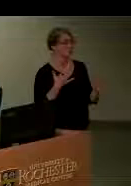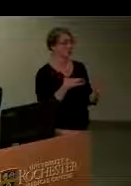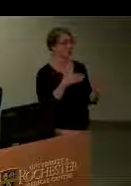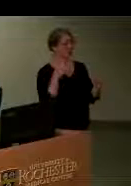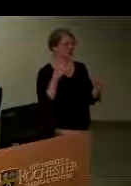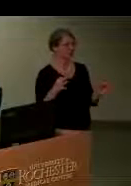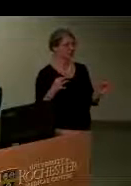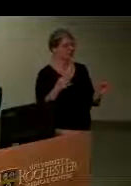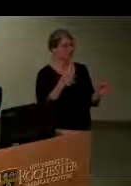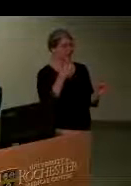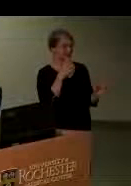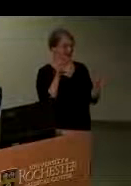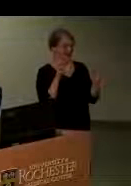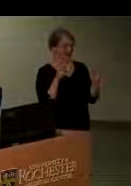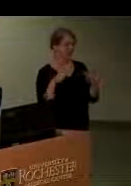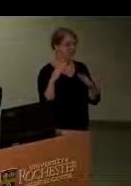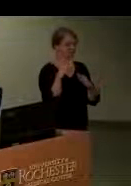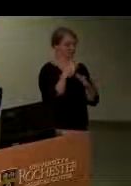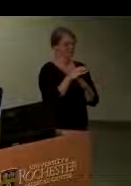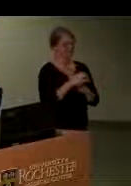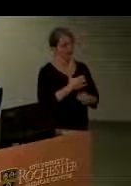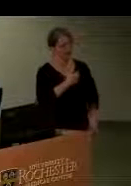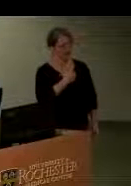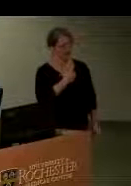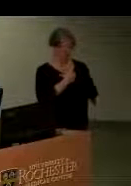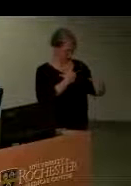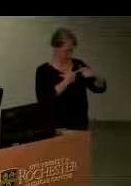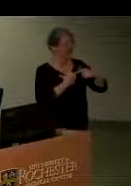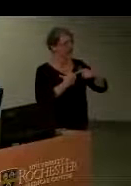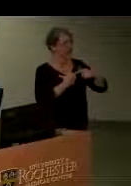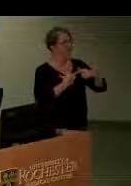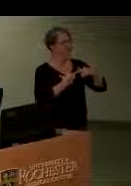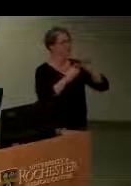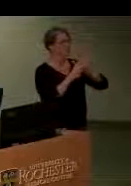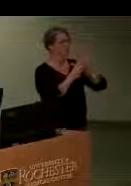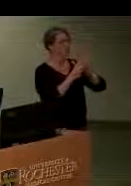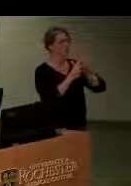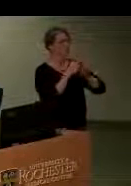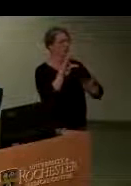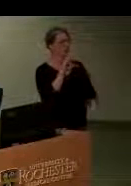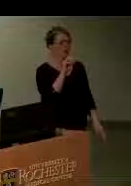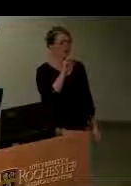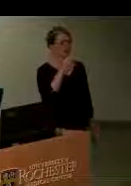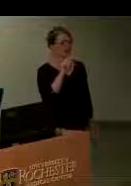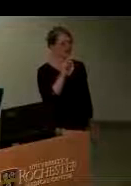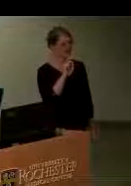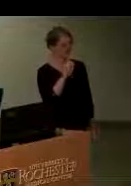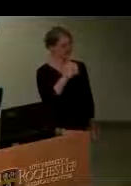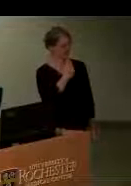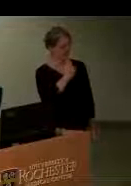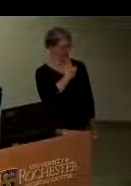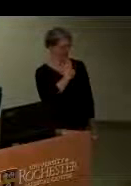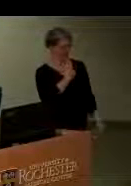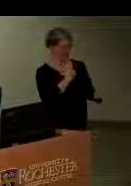And so we just say the chief concern, because there's something derogatory about patients coming in complaining.